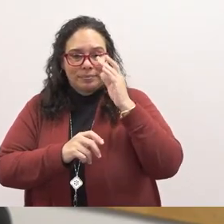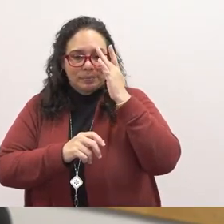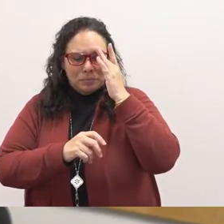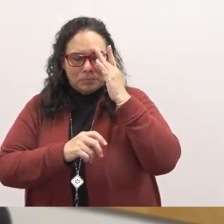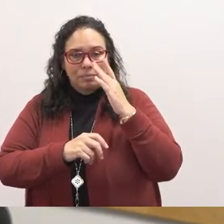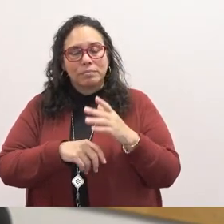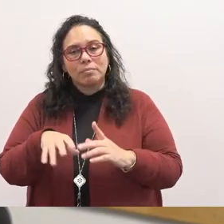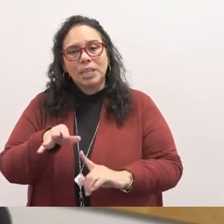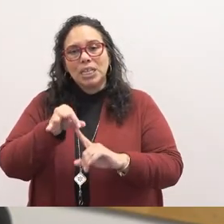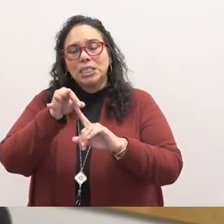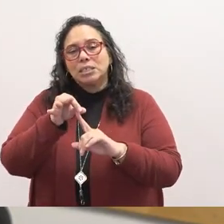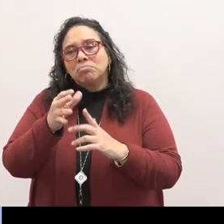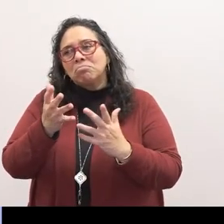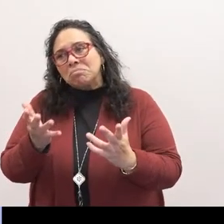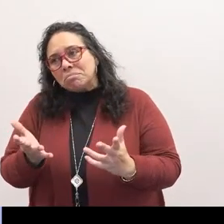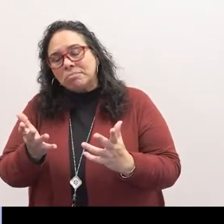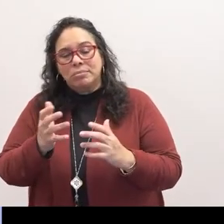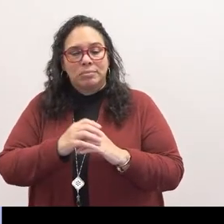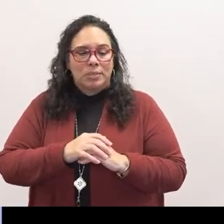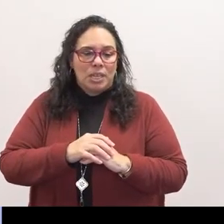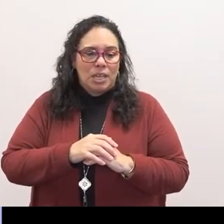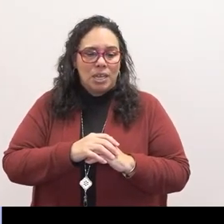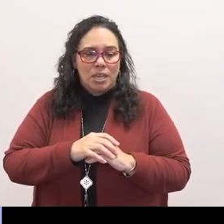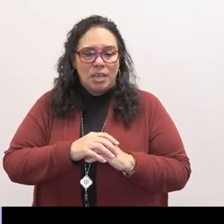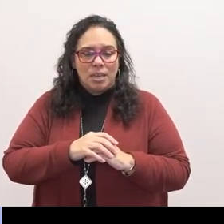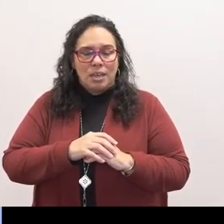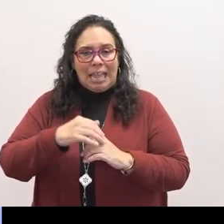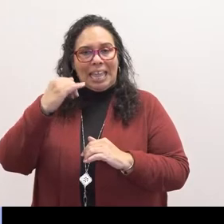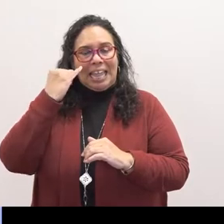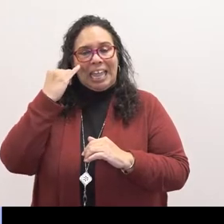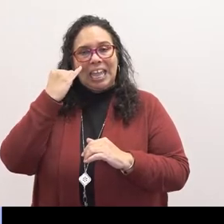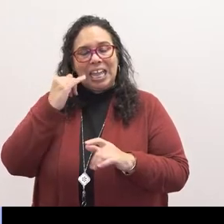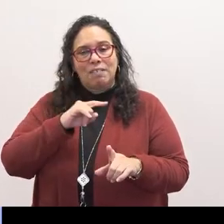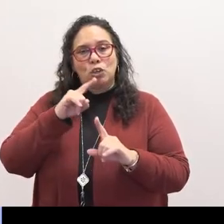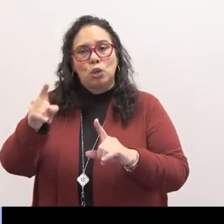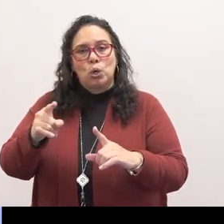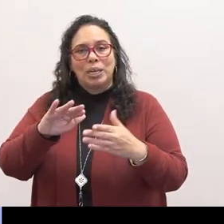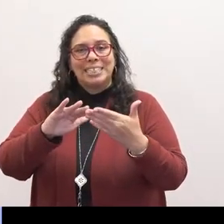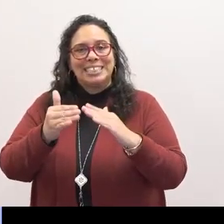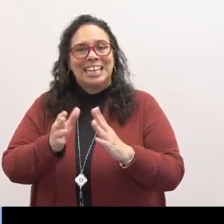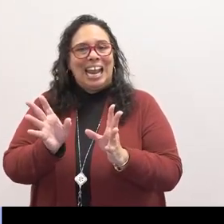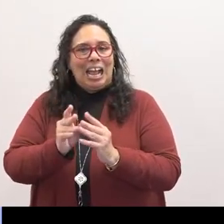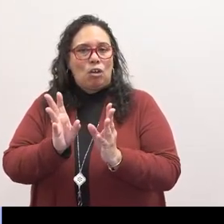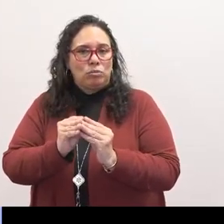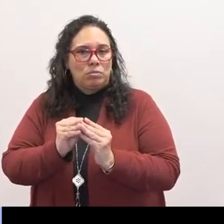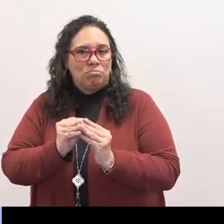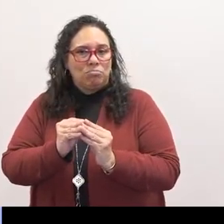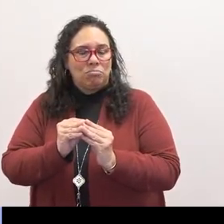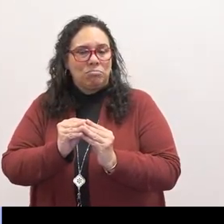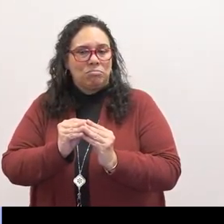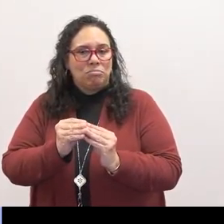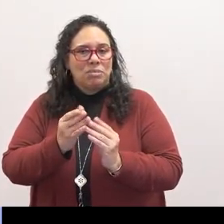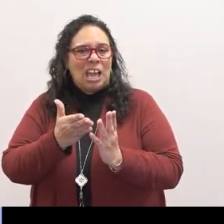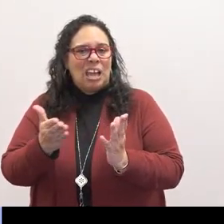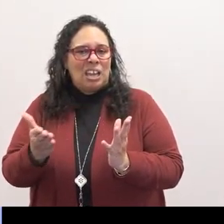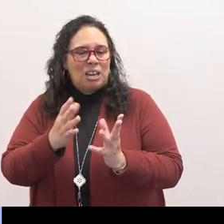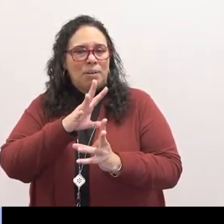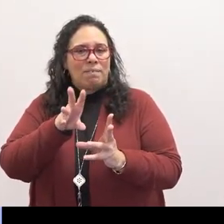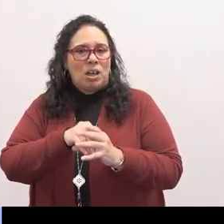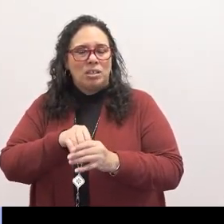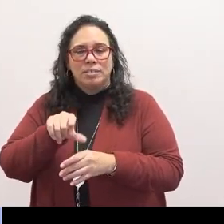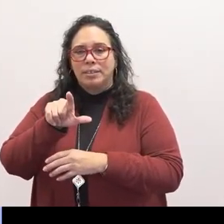There are some exceptions to the rule. One of them would be if you would go, let's say, to city council, and there is an item that involves Long Beach